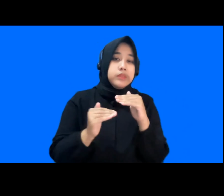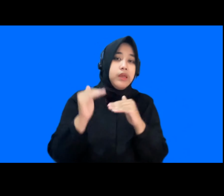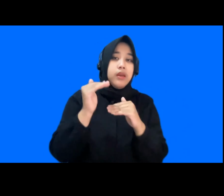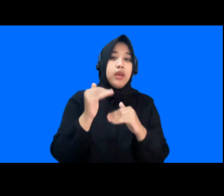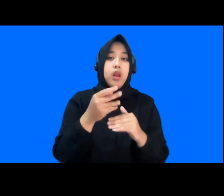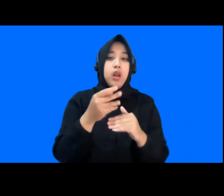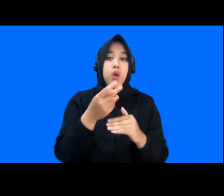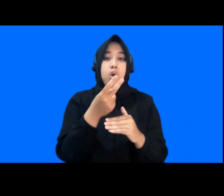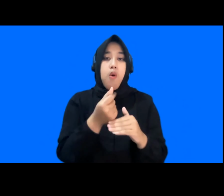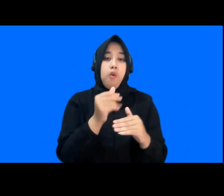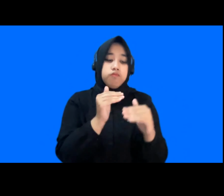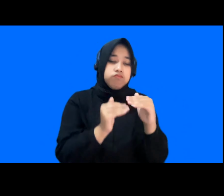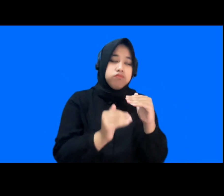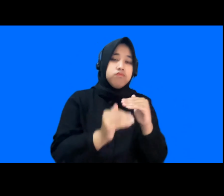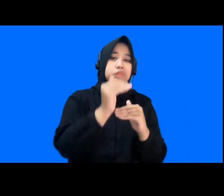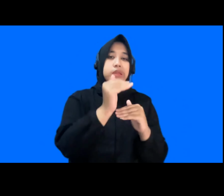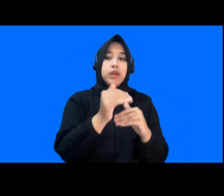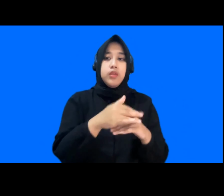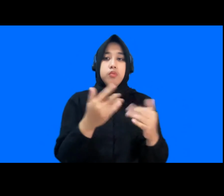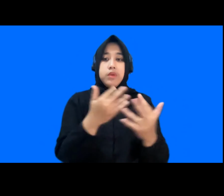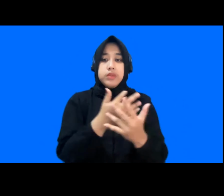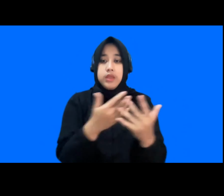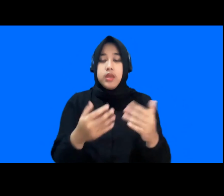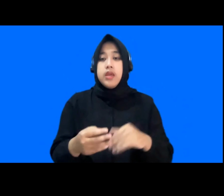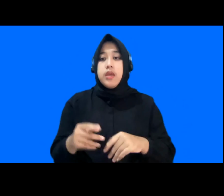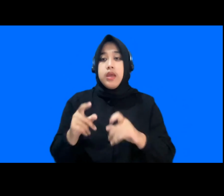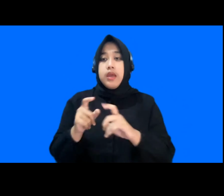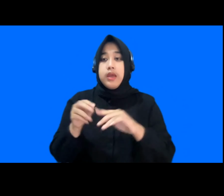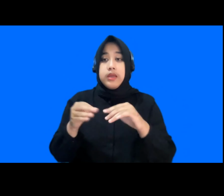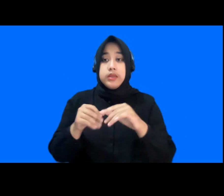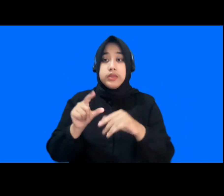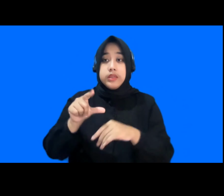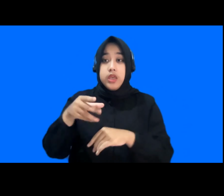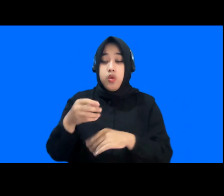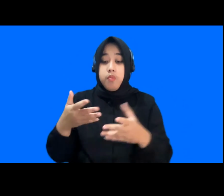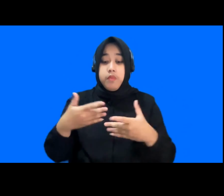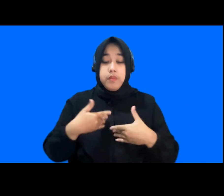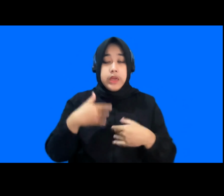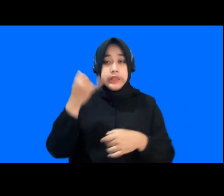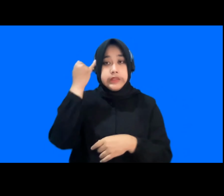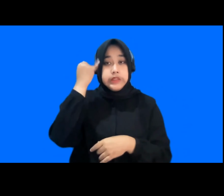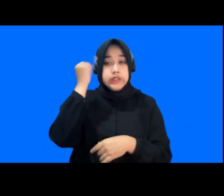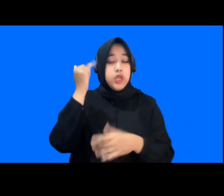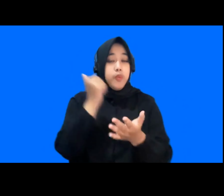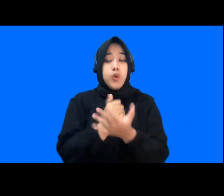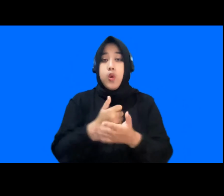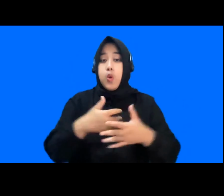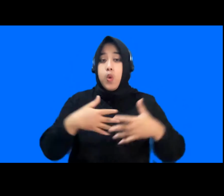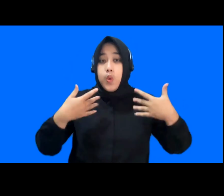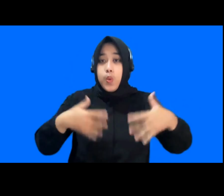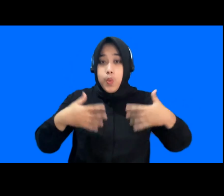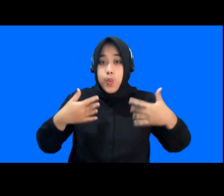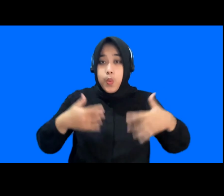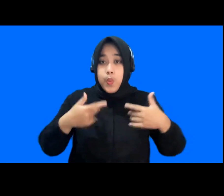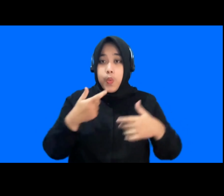by Ms. Castello is another fantastic initiative that tackles effect on climate change in an inclusive